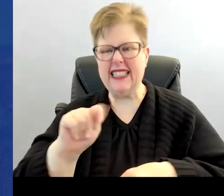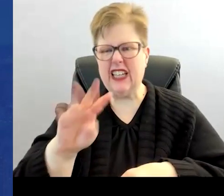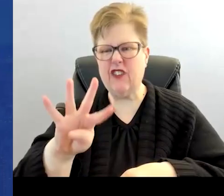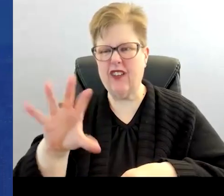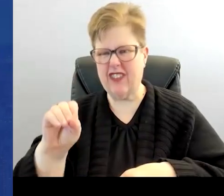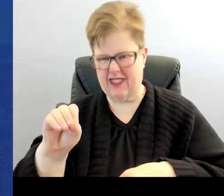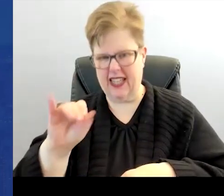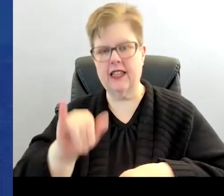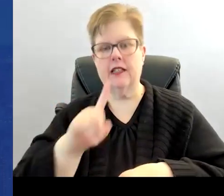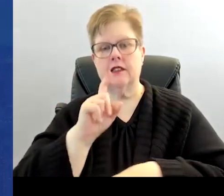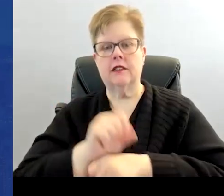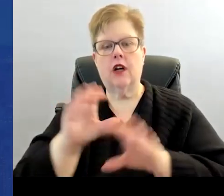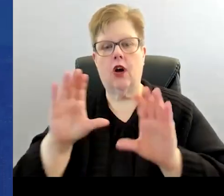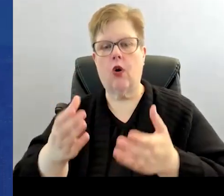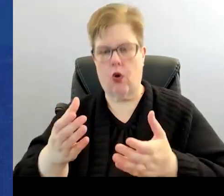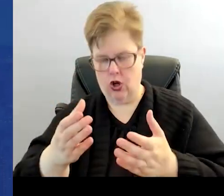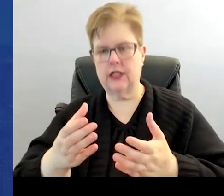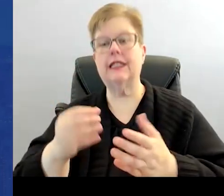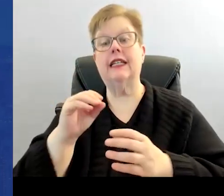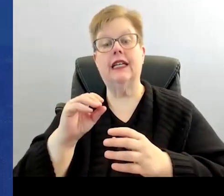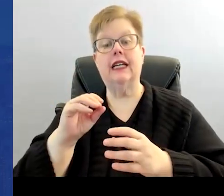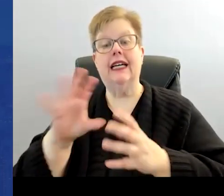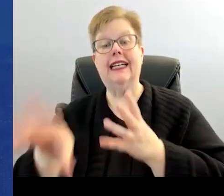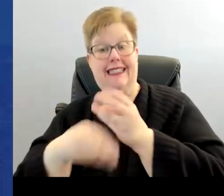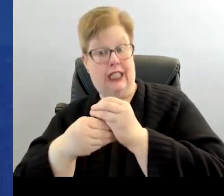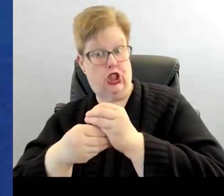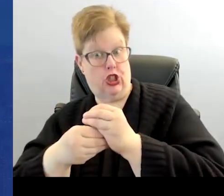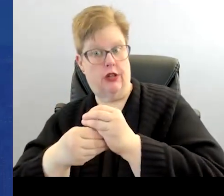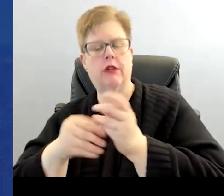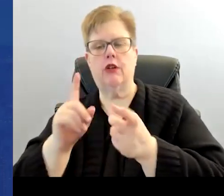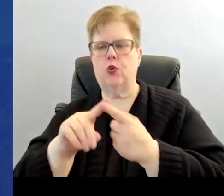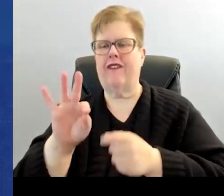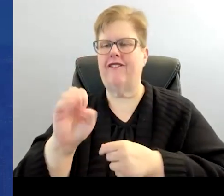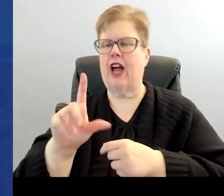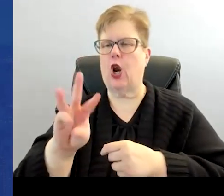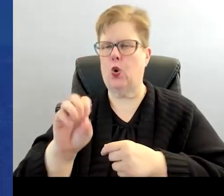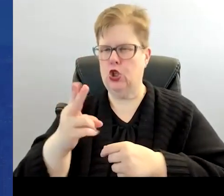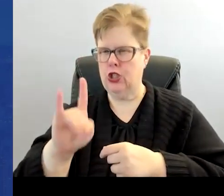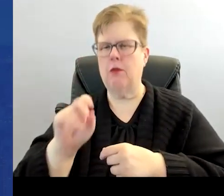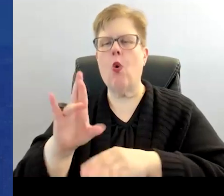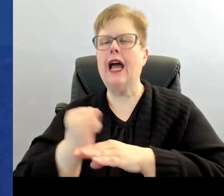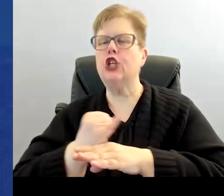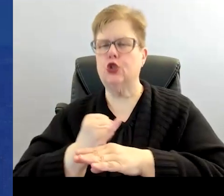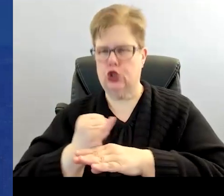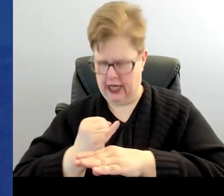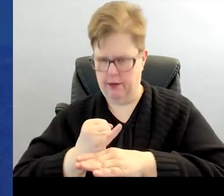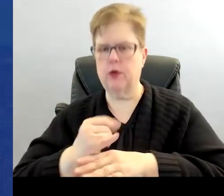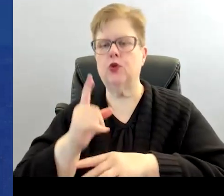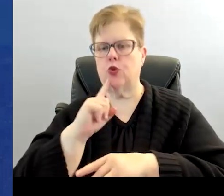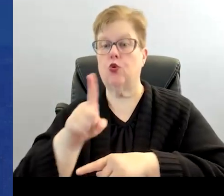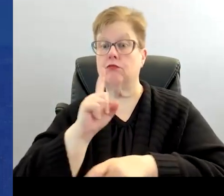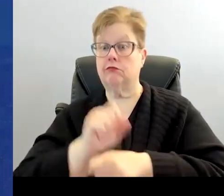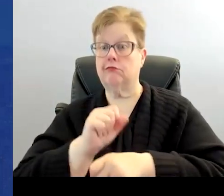is an actual course. It is in addition to the fellowship or the internship rather. So you are